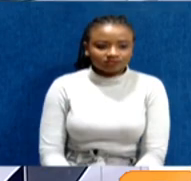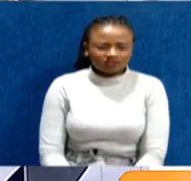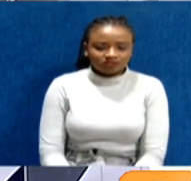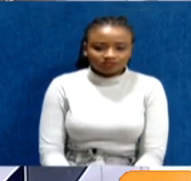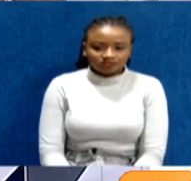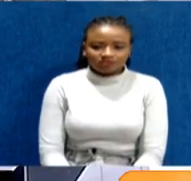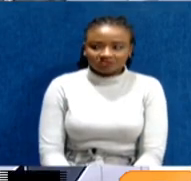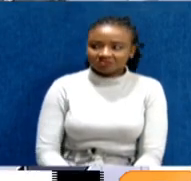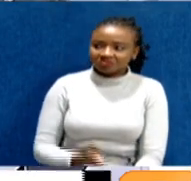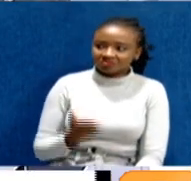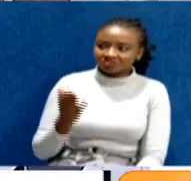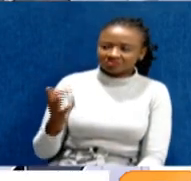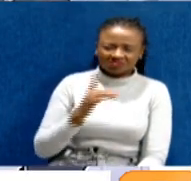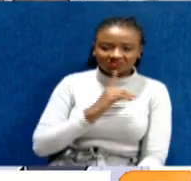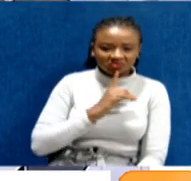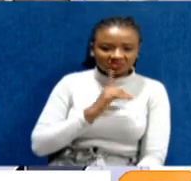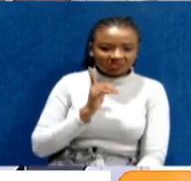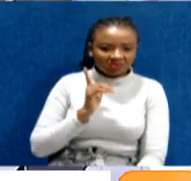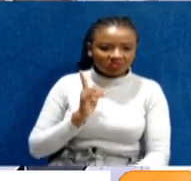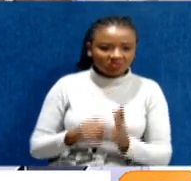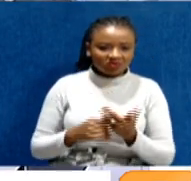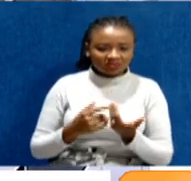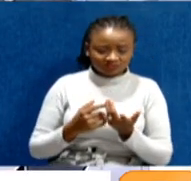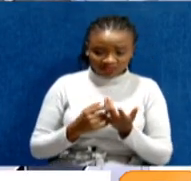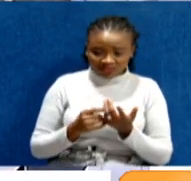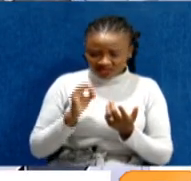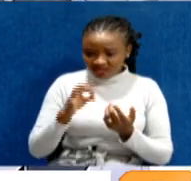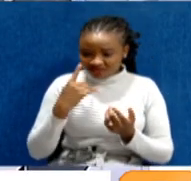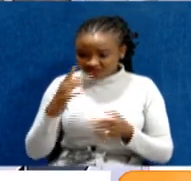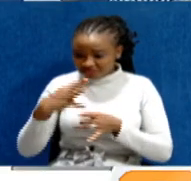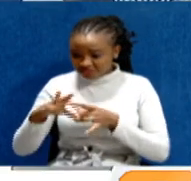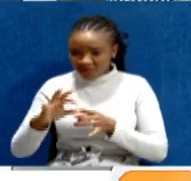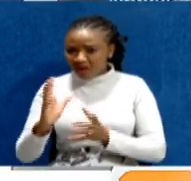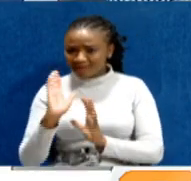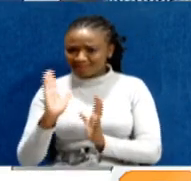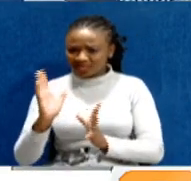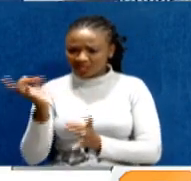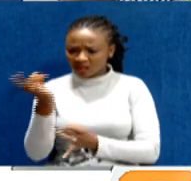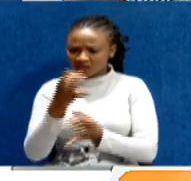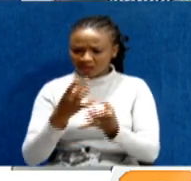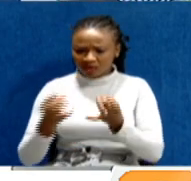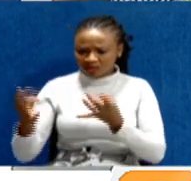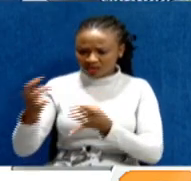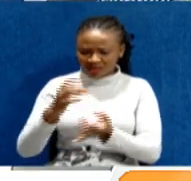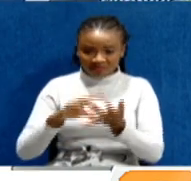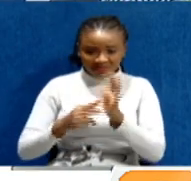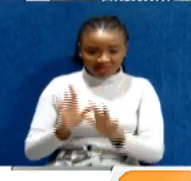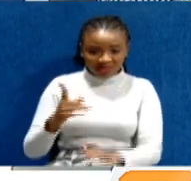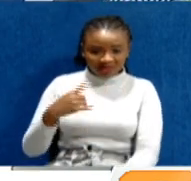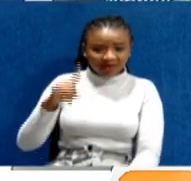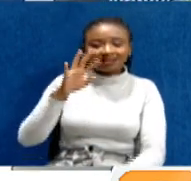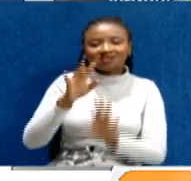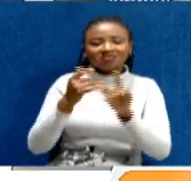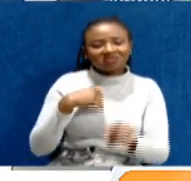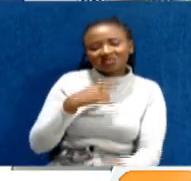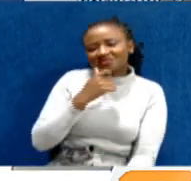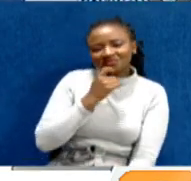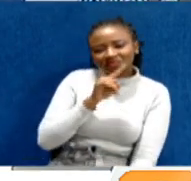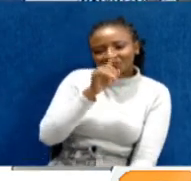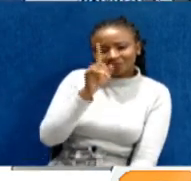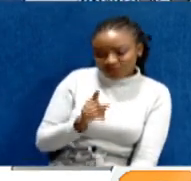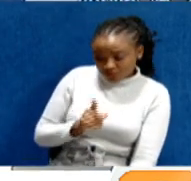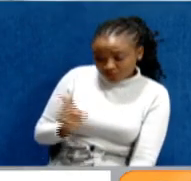mentioned earlier on that not all that glitters is gold. And we are wondering, do these farmers have this knowledge available to support the applications